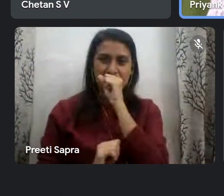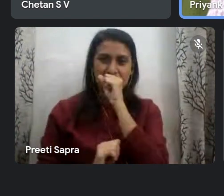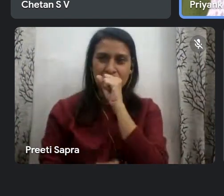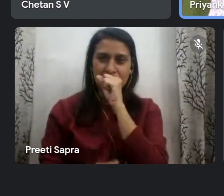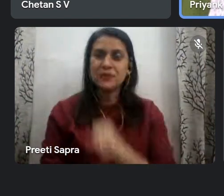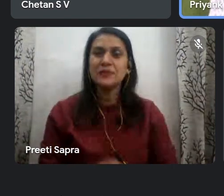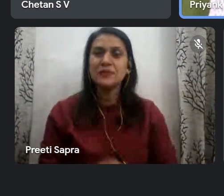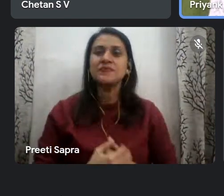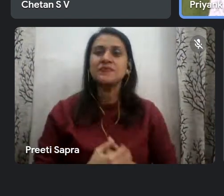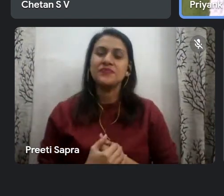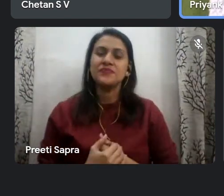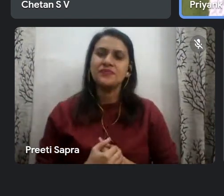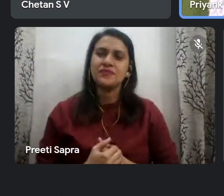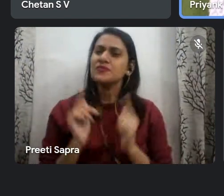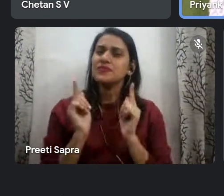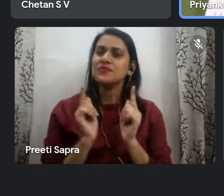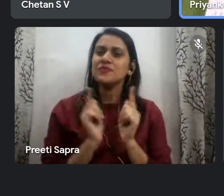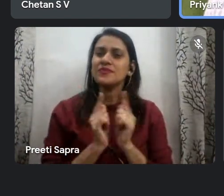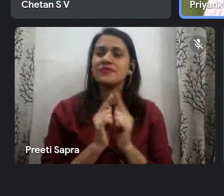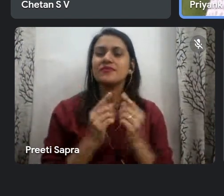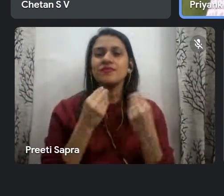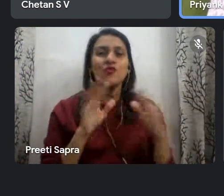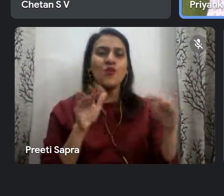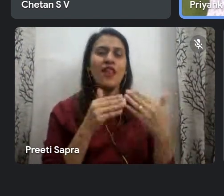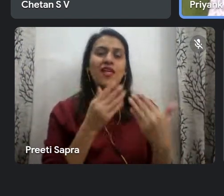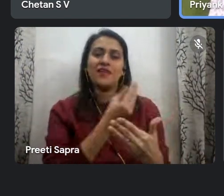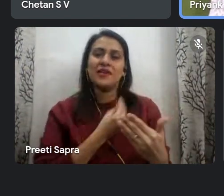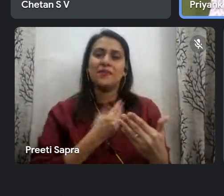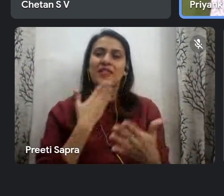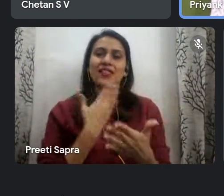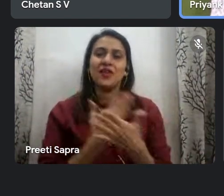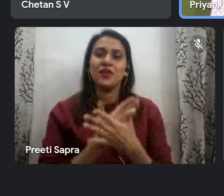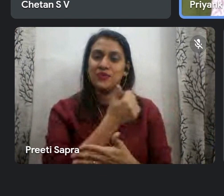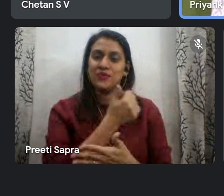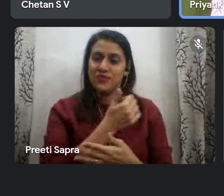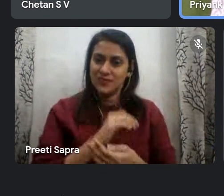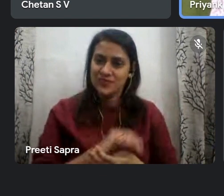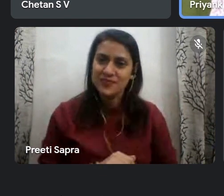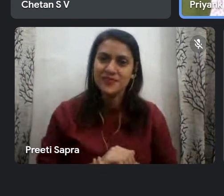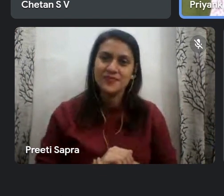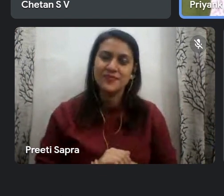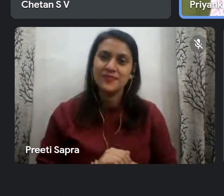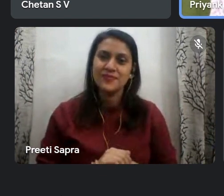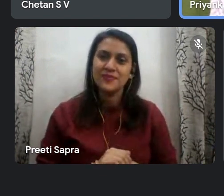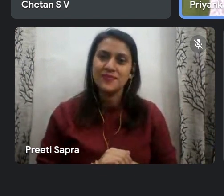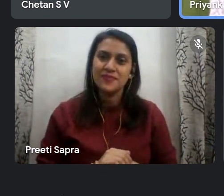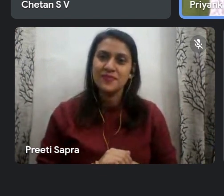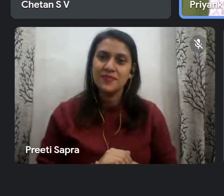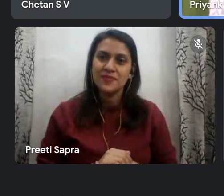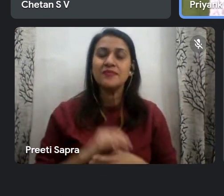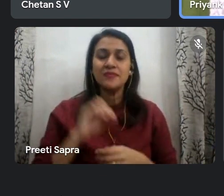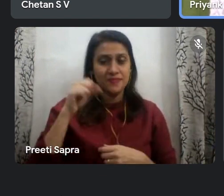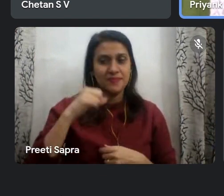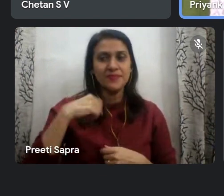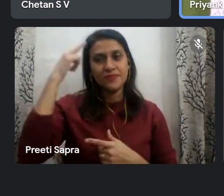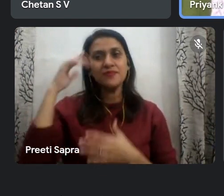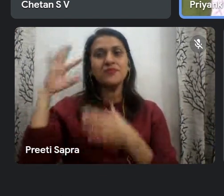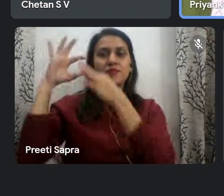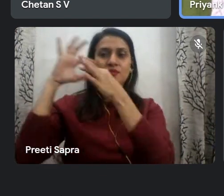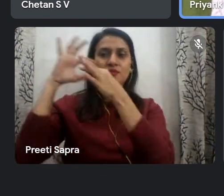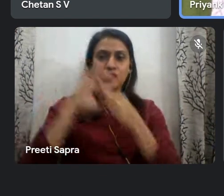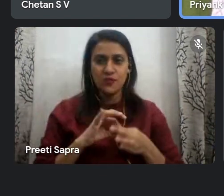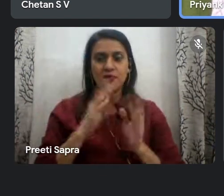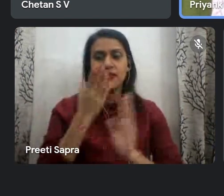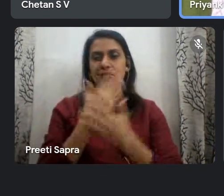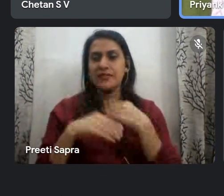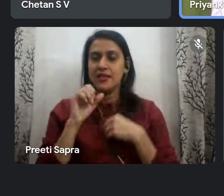sort of give you a little bit, and thanks for that introduction as well. Um, Yes, I'm neurodivergent. I prefer using